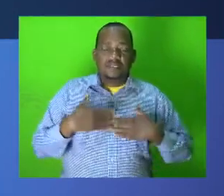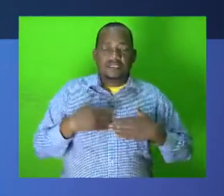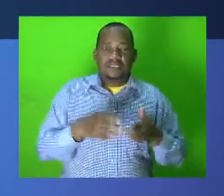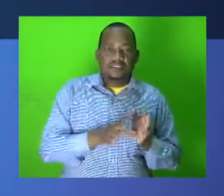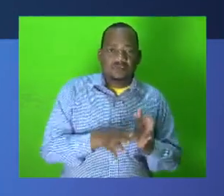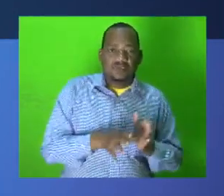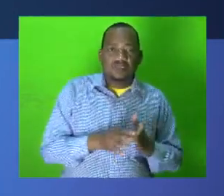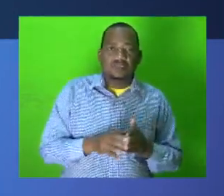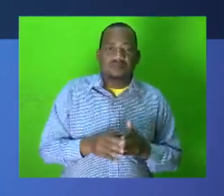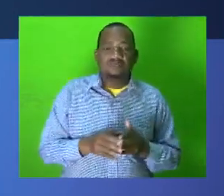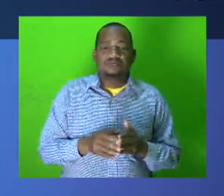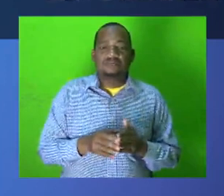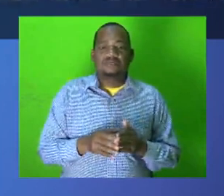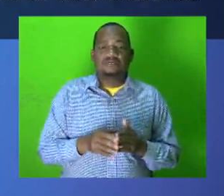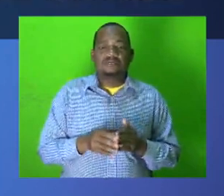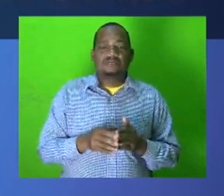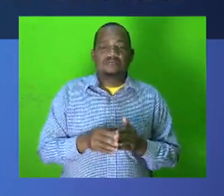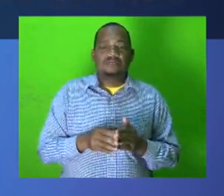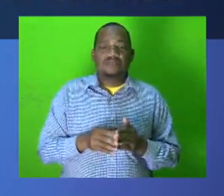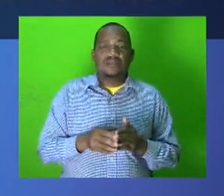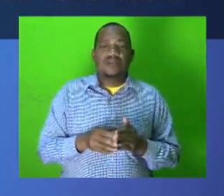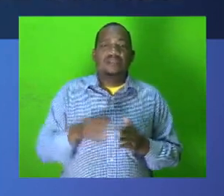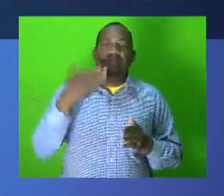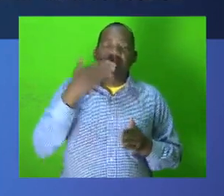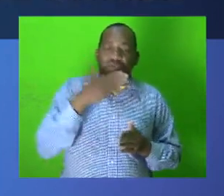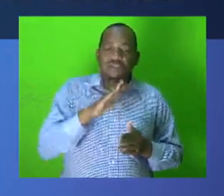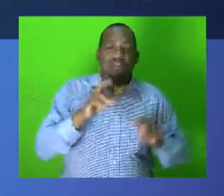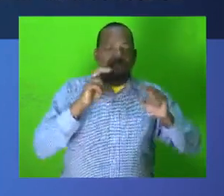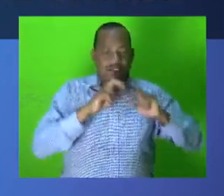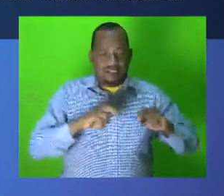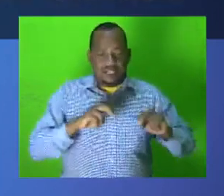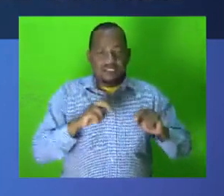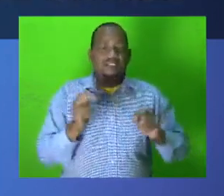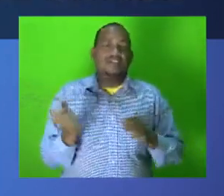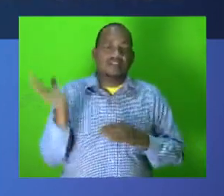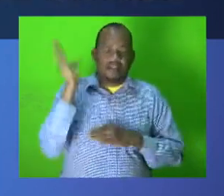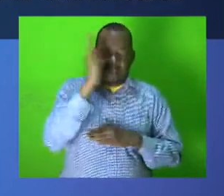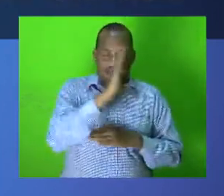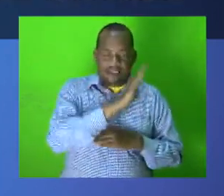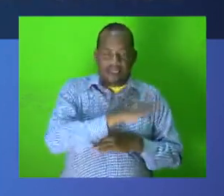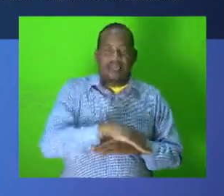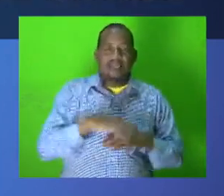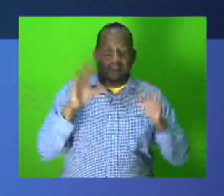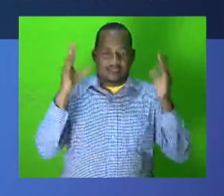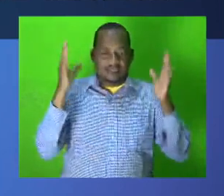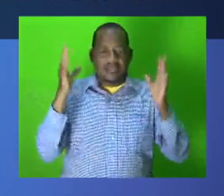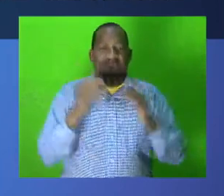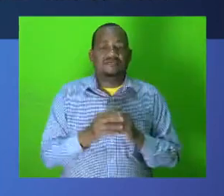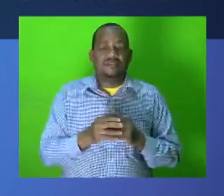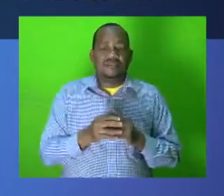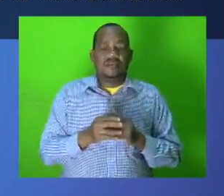in the field, you can use a research. It means that we select data which have